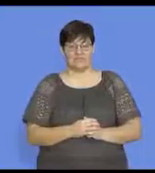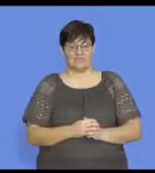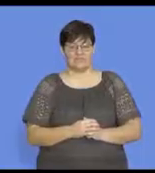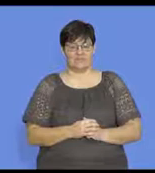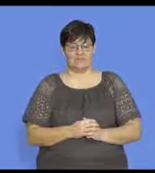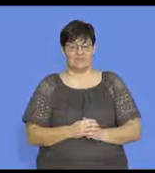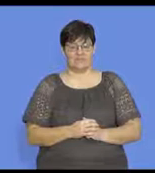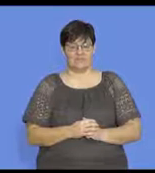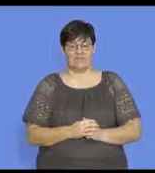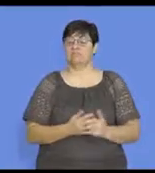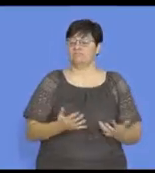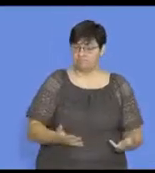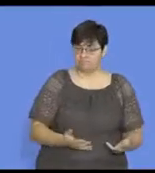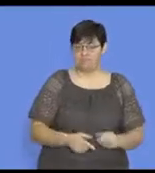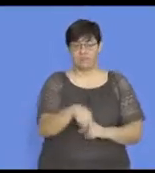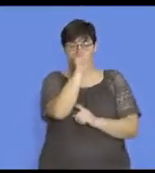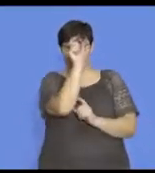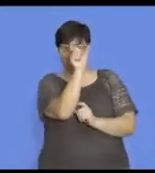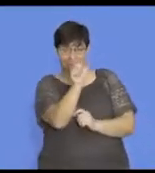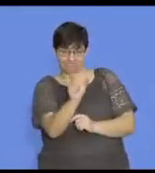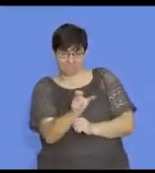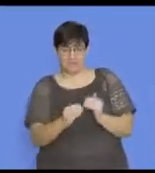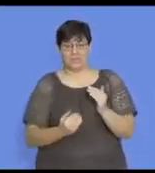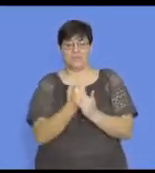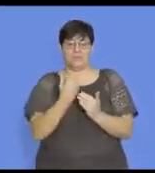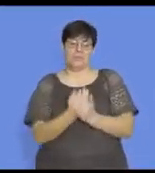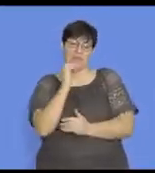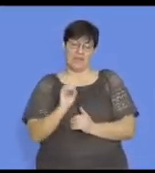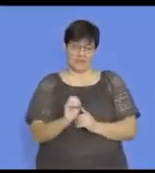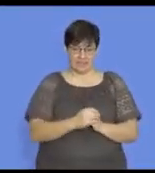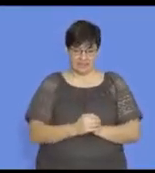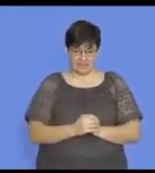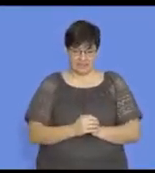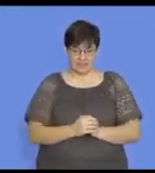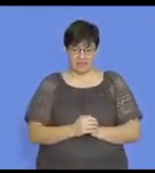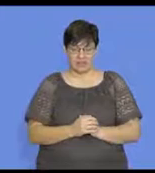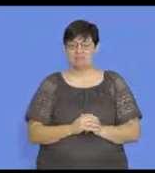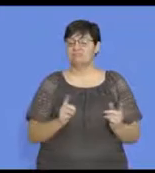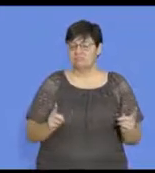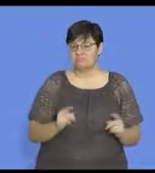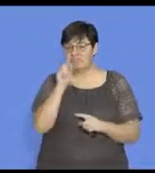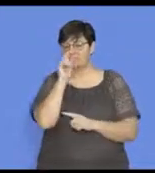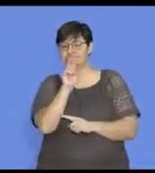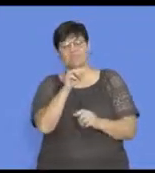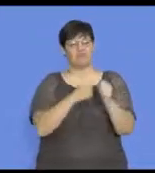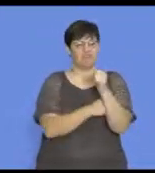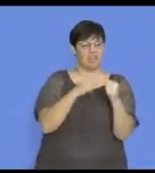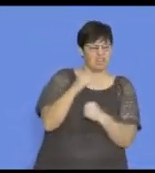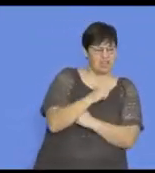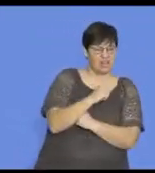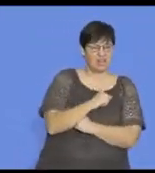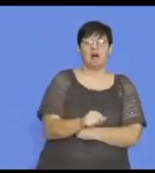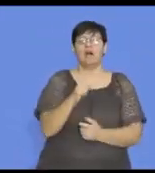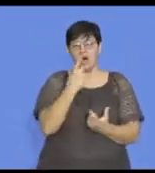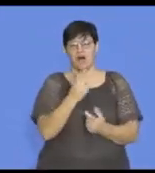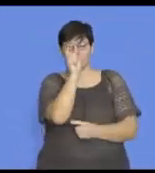Once again, there are quite a few new terms that you're going to know each time, right? When we look at the structure, you're going to see